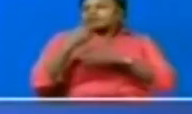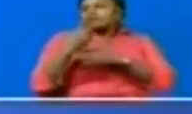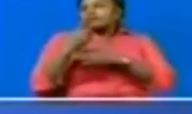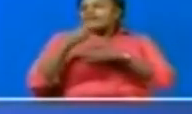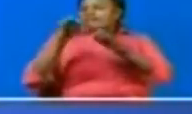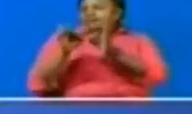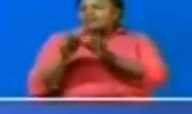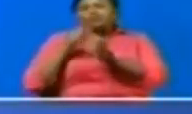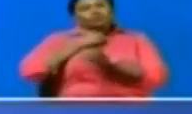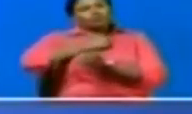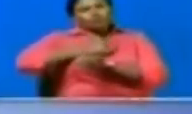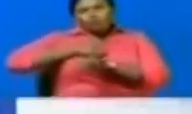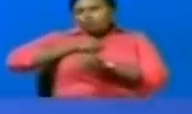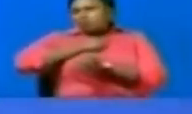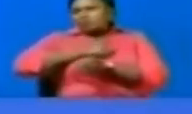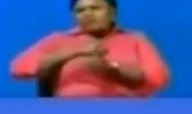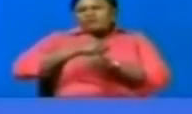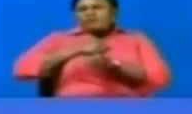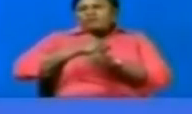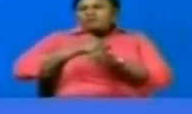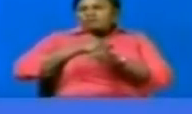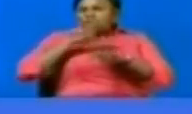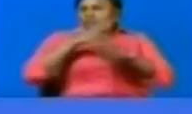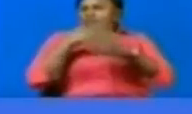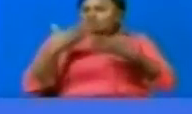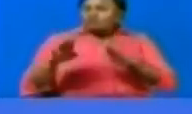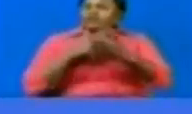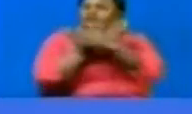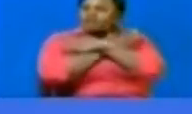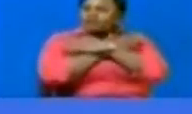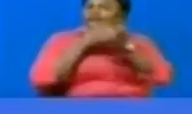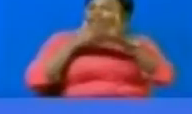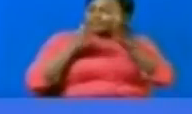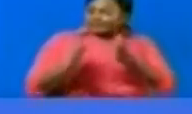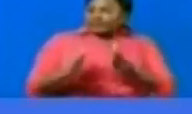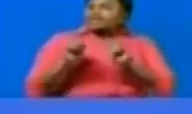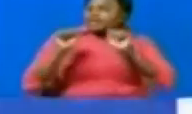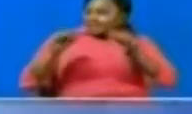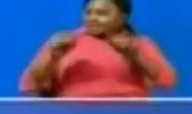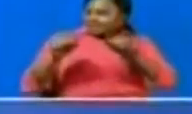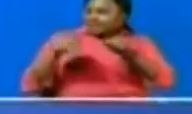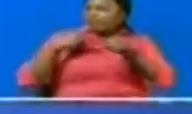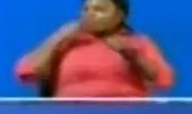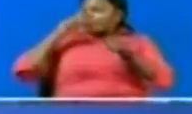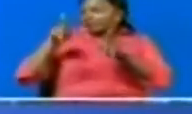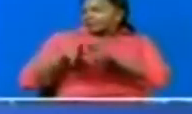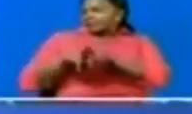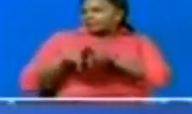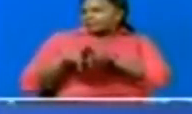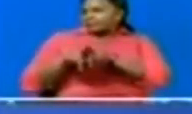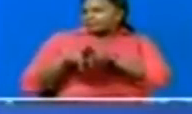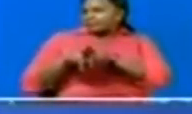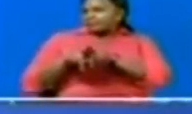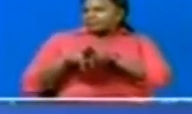Bett, pole sana kwa kupoteza rafiki, kwa kupoteza kiongozi, kwa kupoteza mzazi. Bett won the first